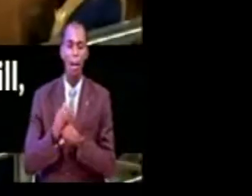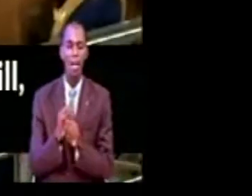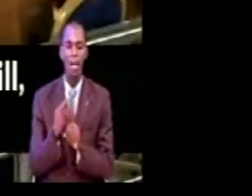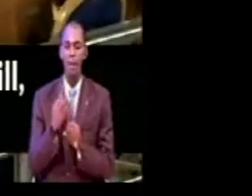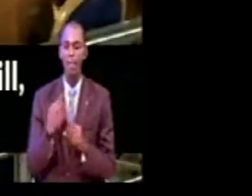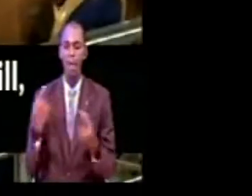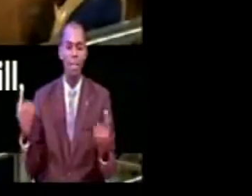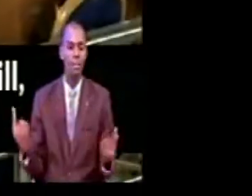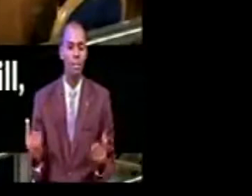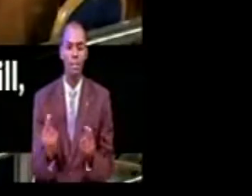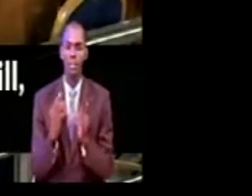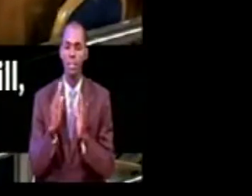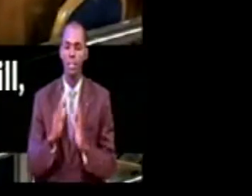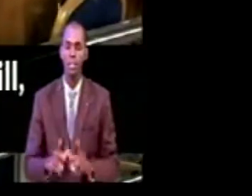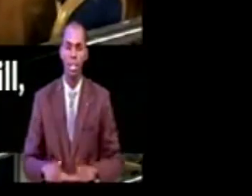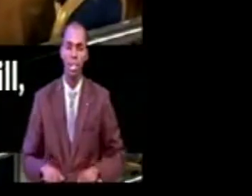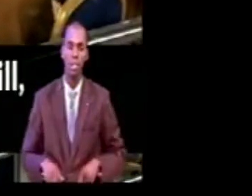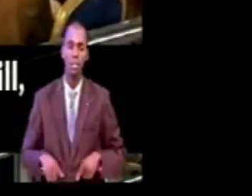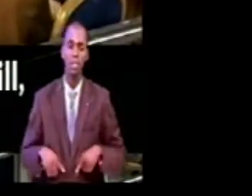uh